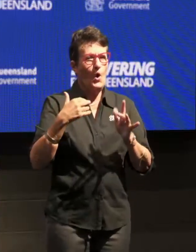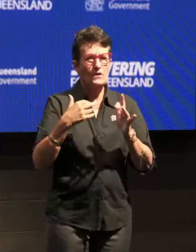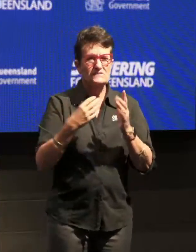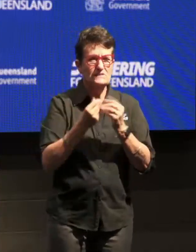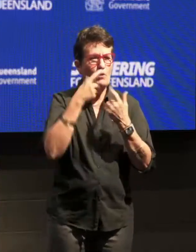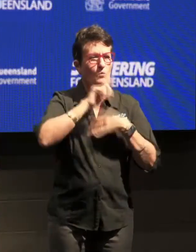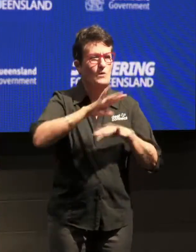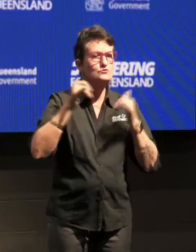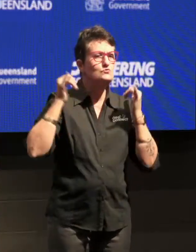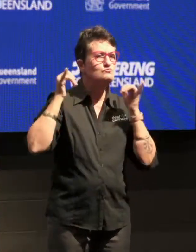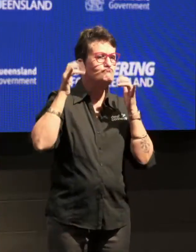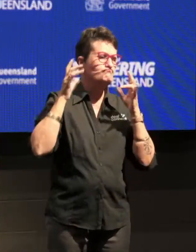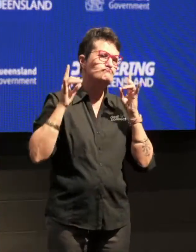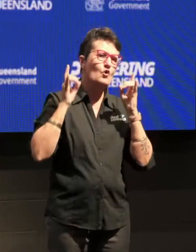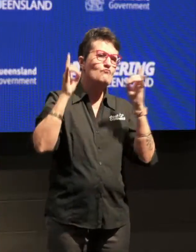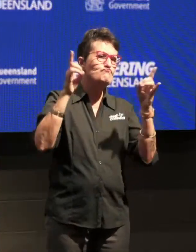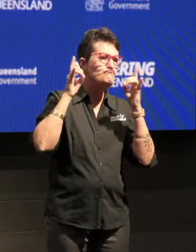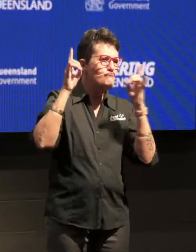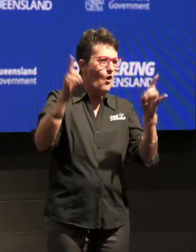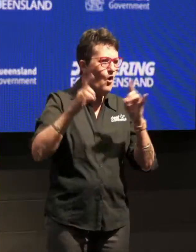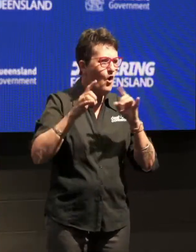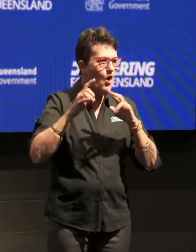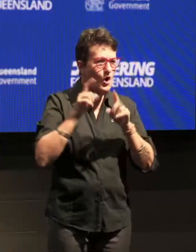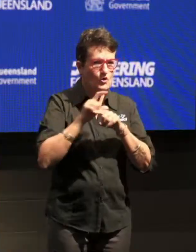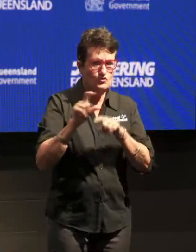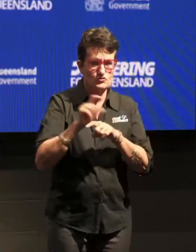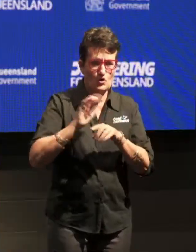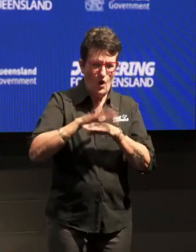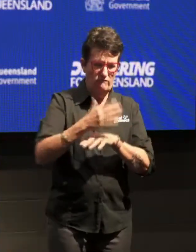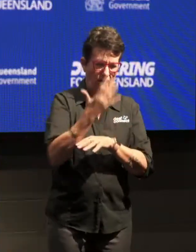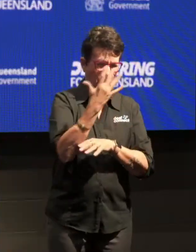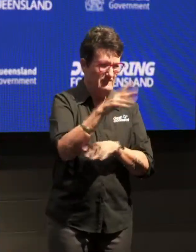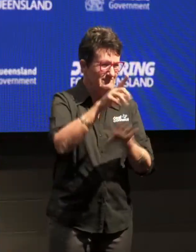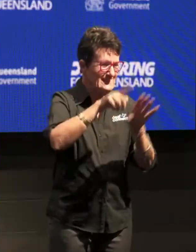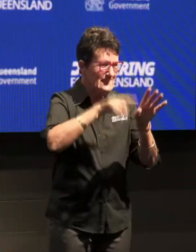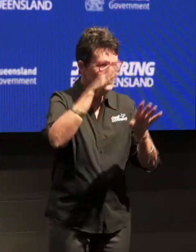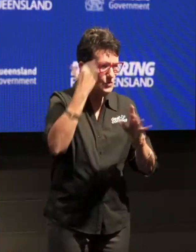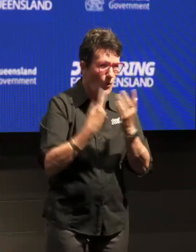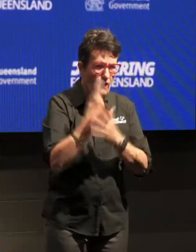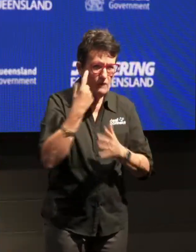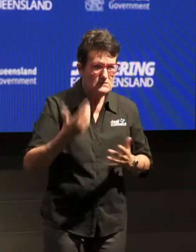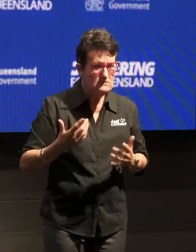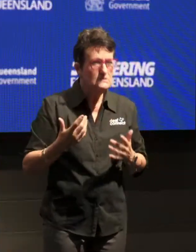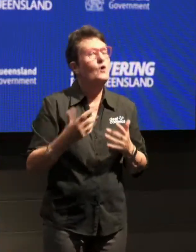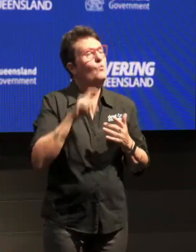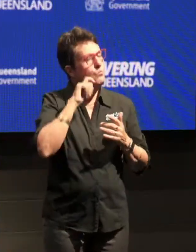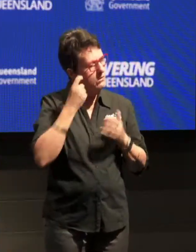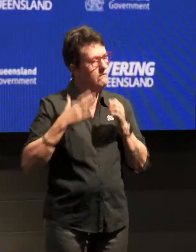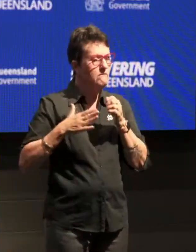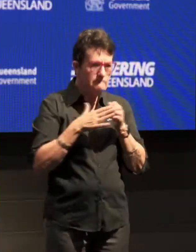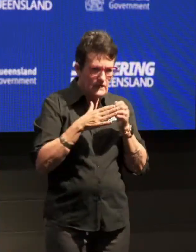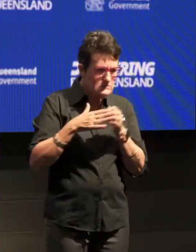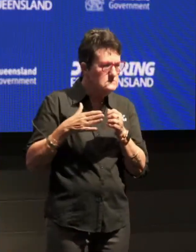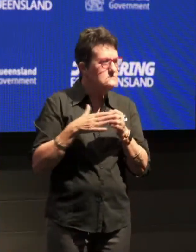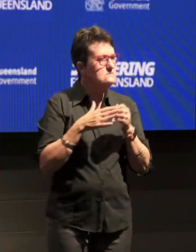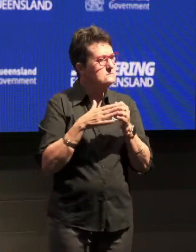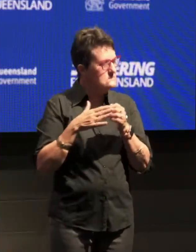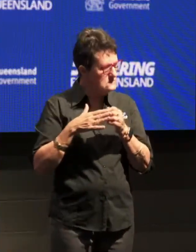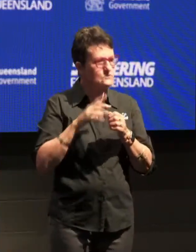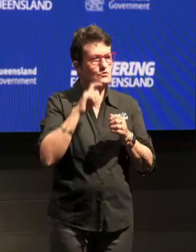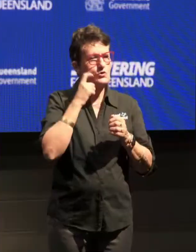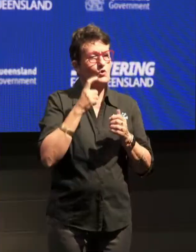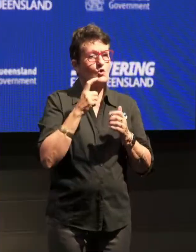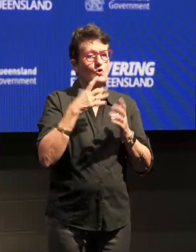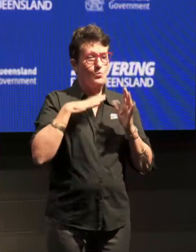deaths of a Queensland child, right? This has been a long time in the making, but we are going to fix it, and we're going to get to the bottom of it, and that starts